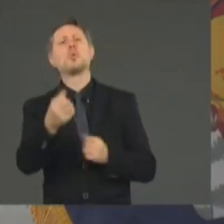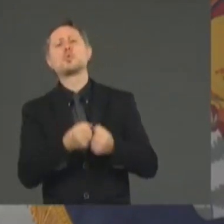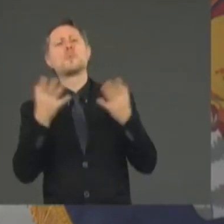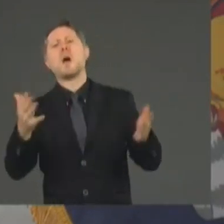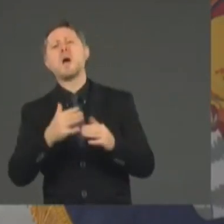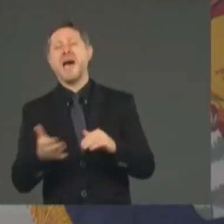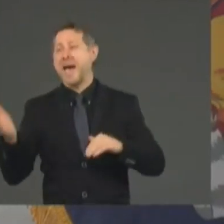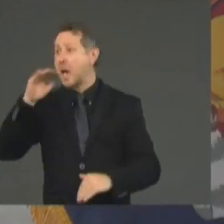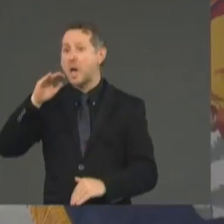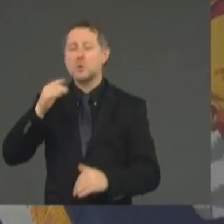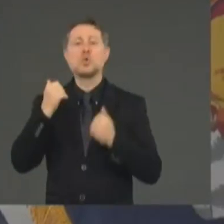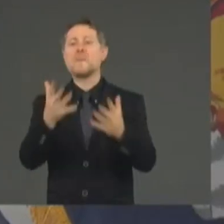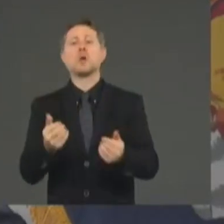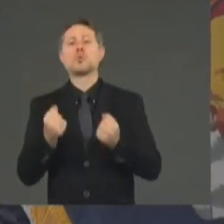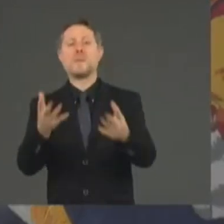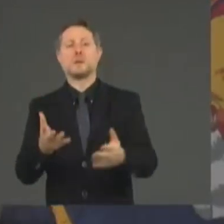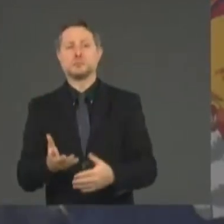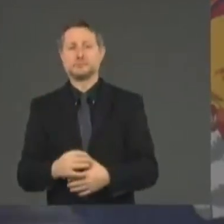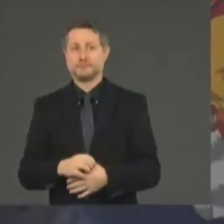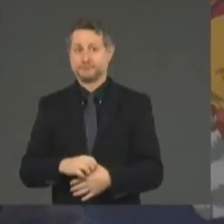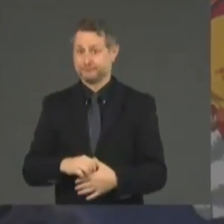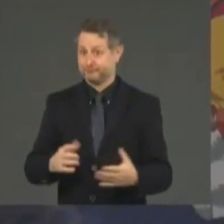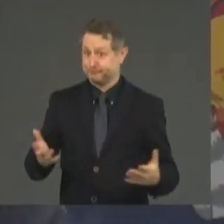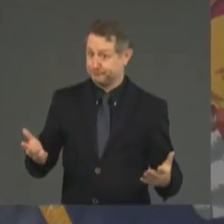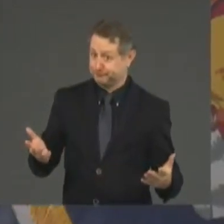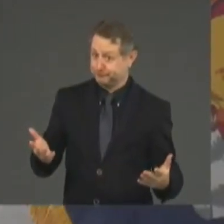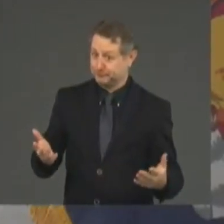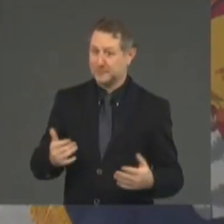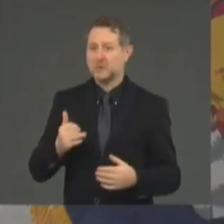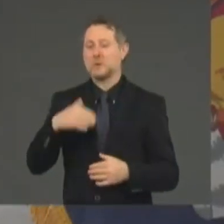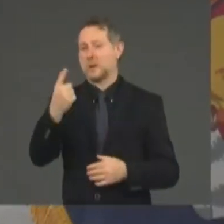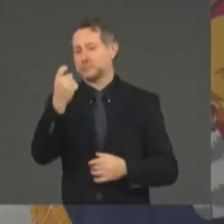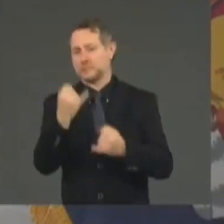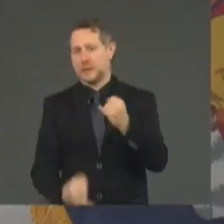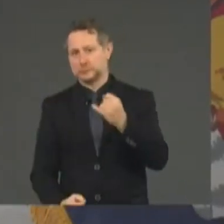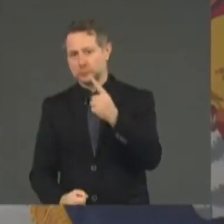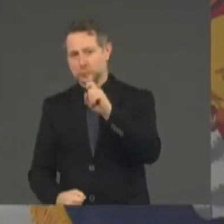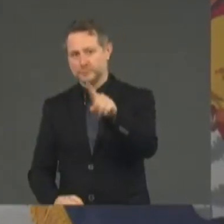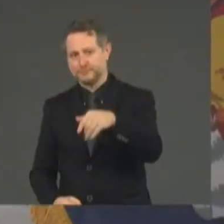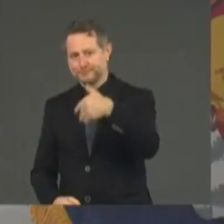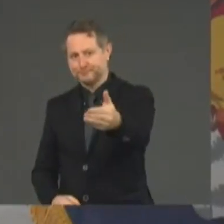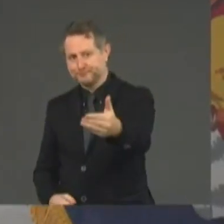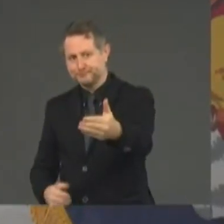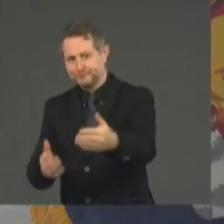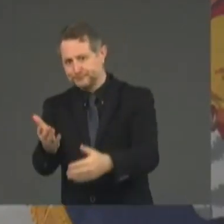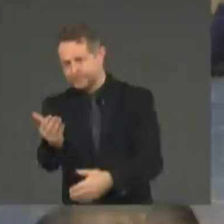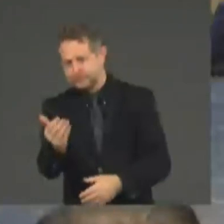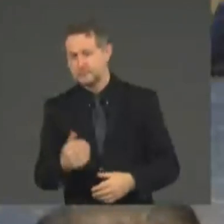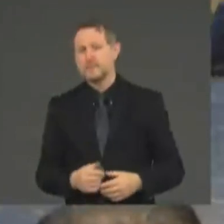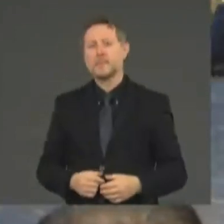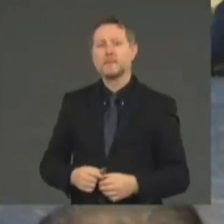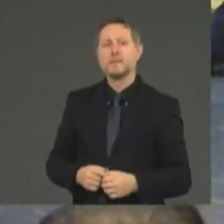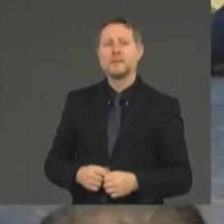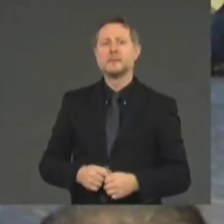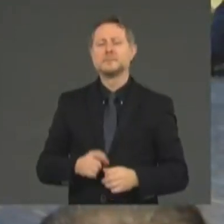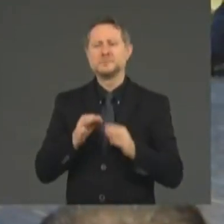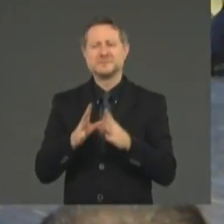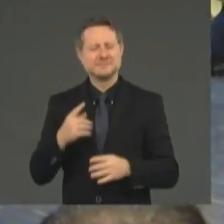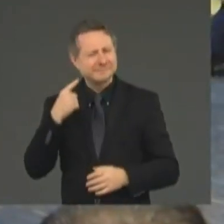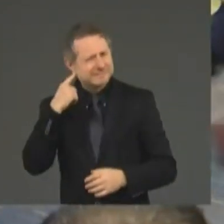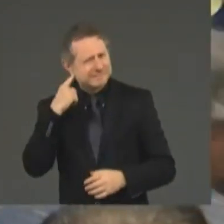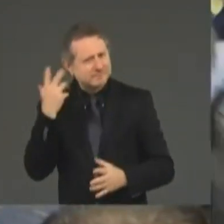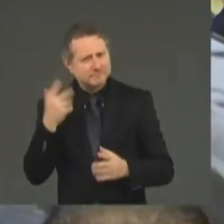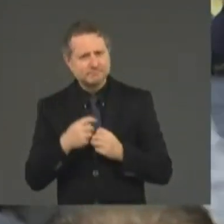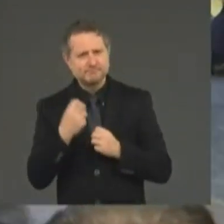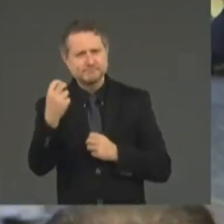both ways, right? Given the outsized impact. Last question. Yes, ma'am. Given the outsized impact that some counties have on an entire region, has